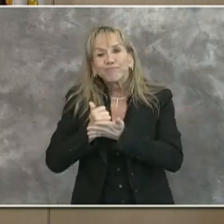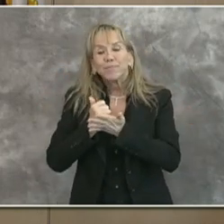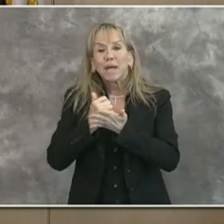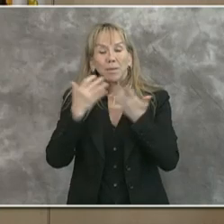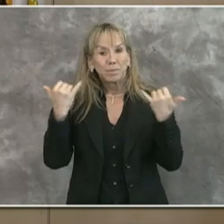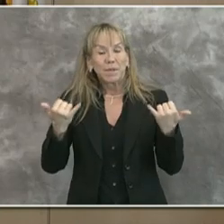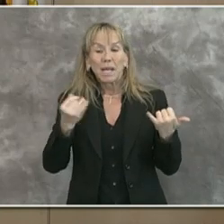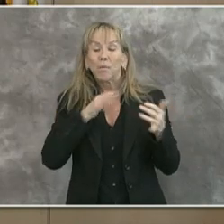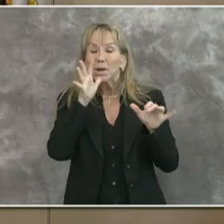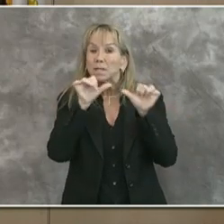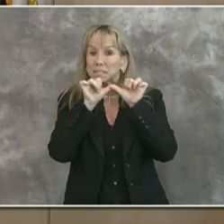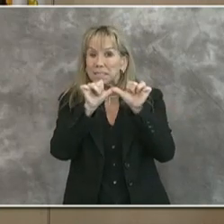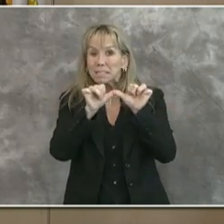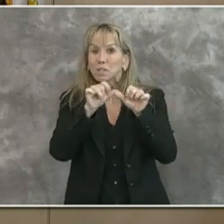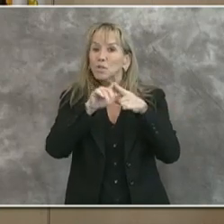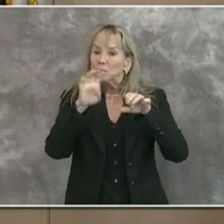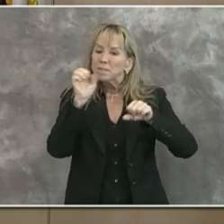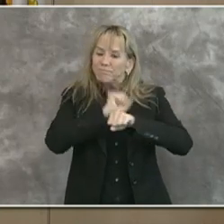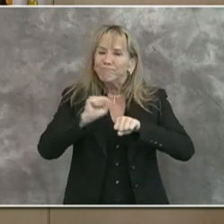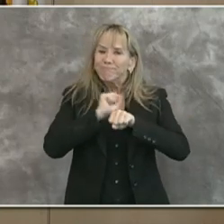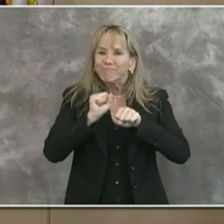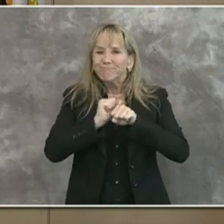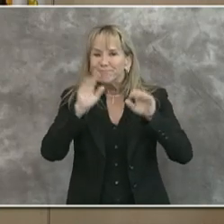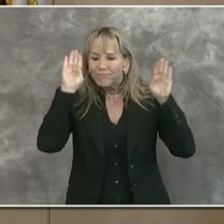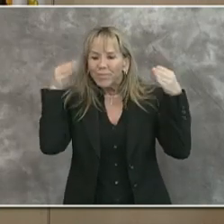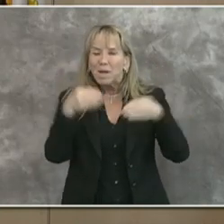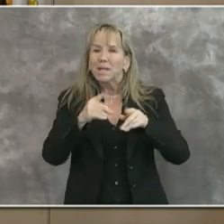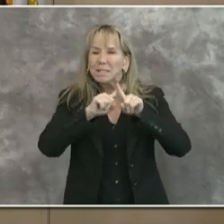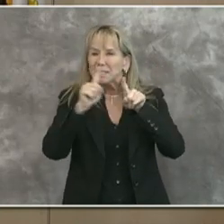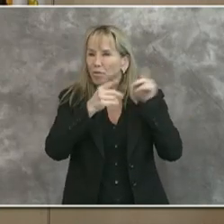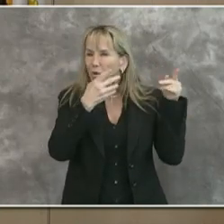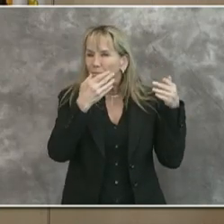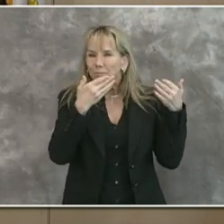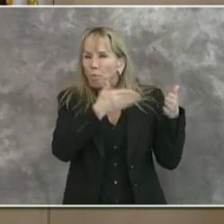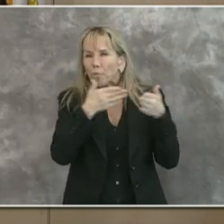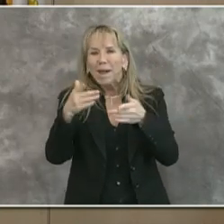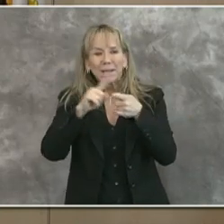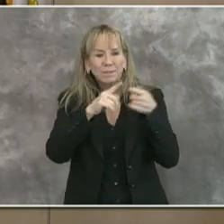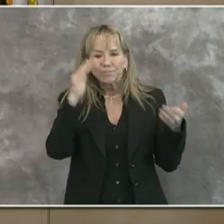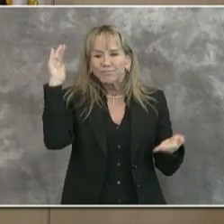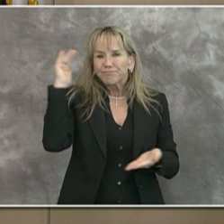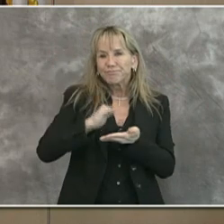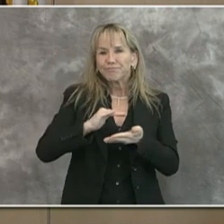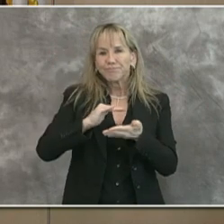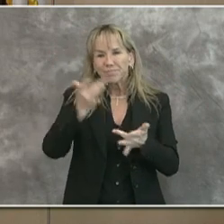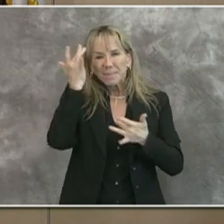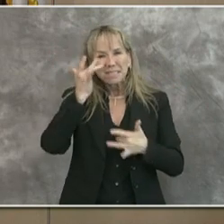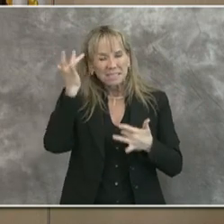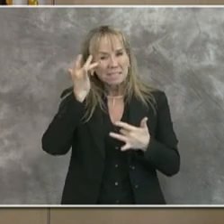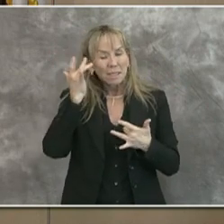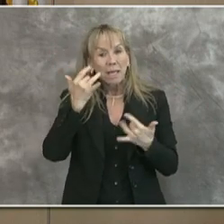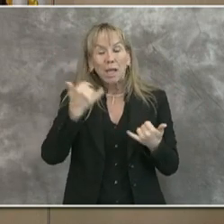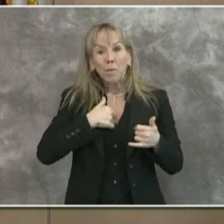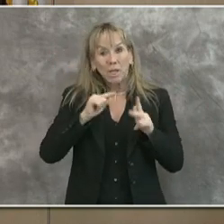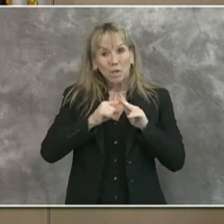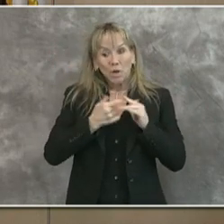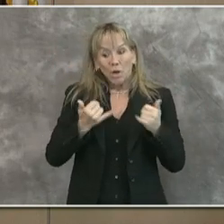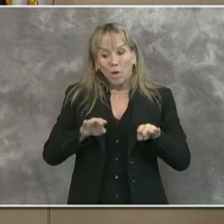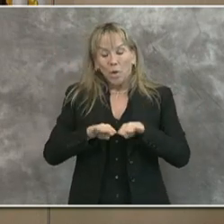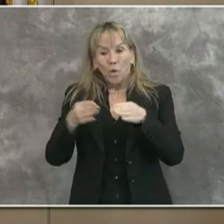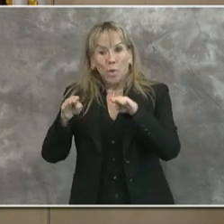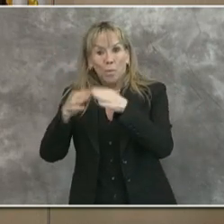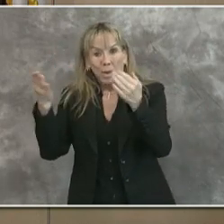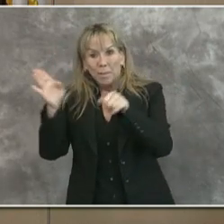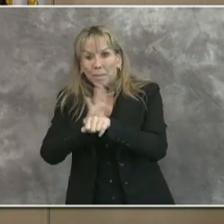we must continue to be vigilant and maintain strategies to decrease the spread of COVID-19 as we reopen businesses